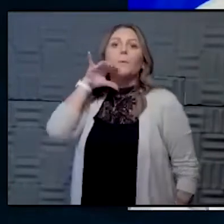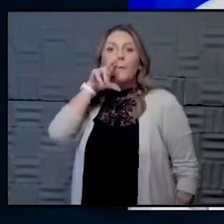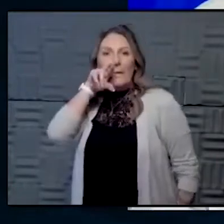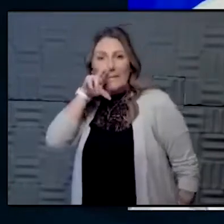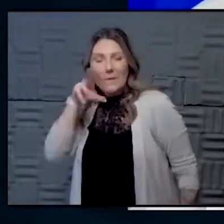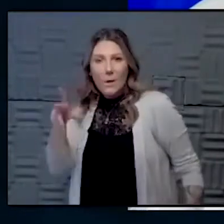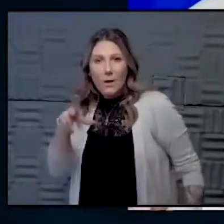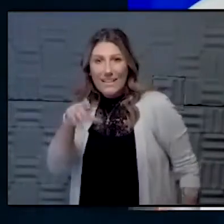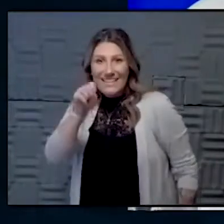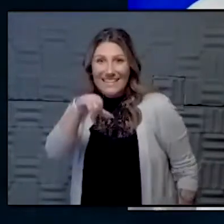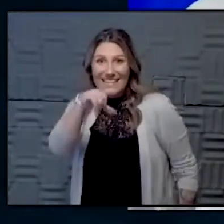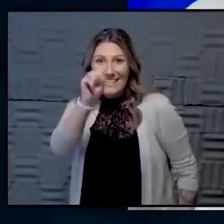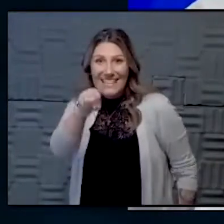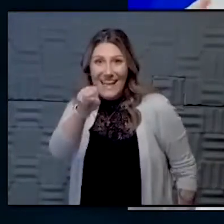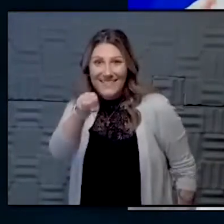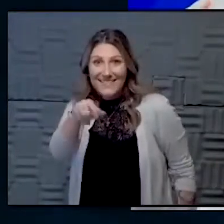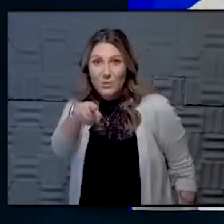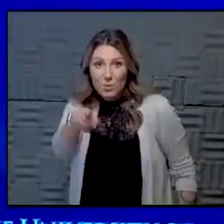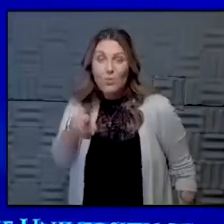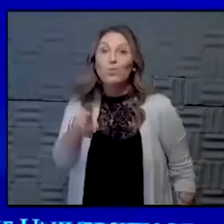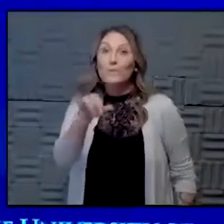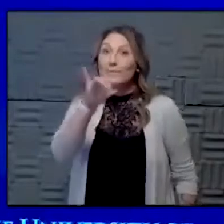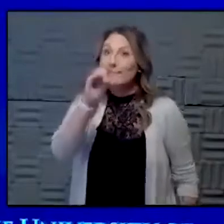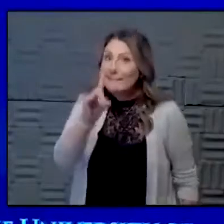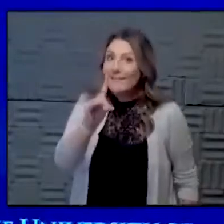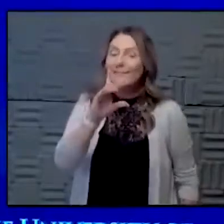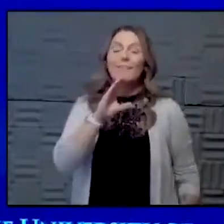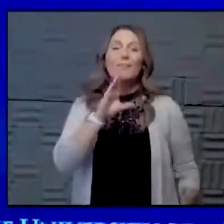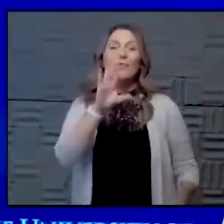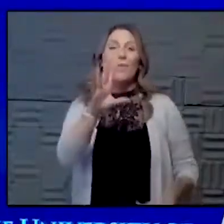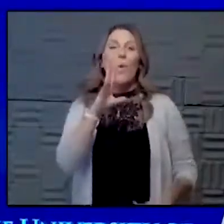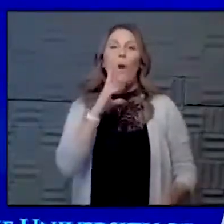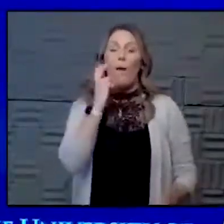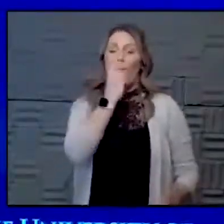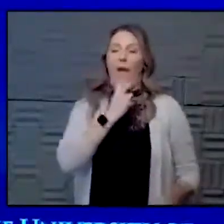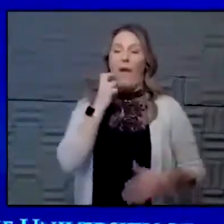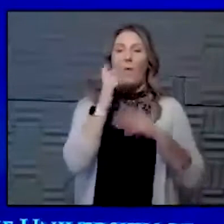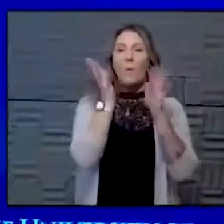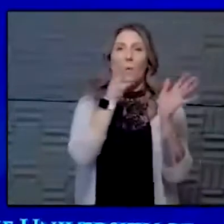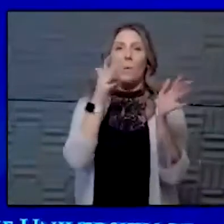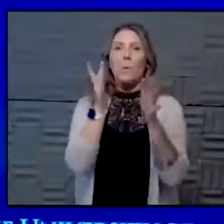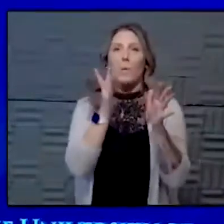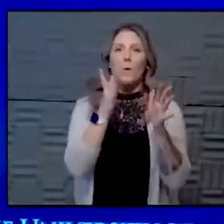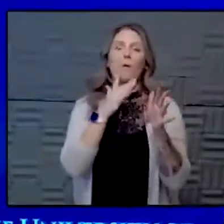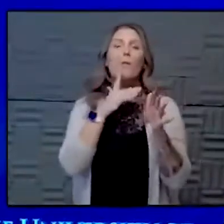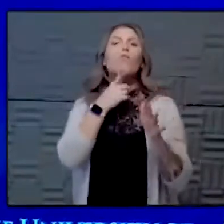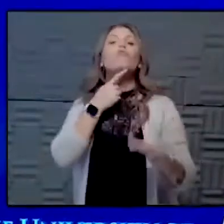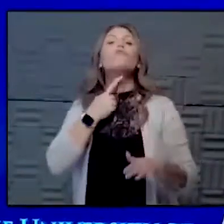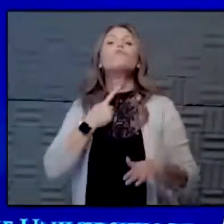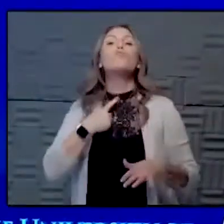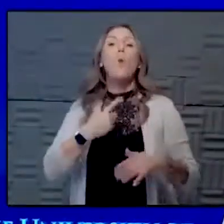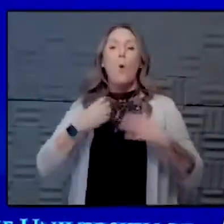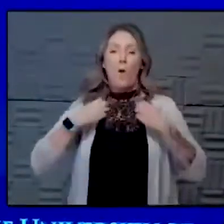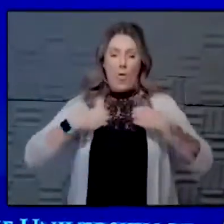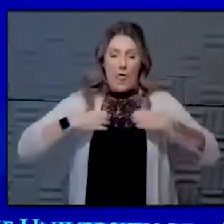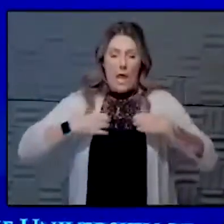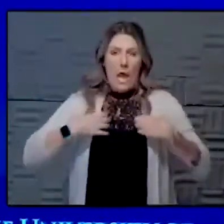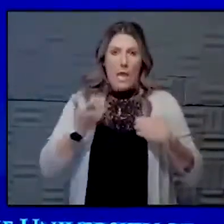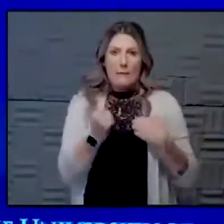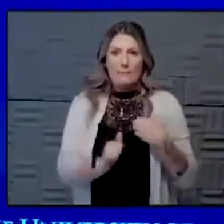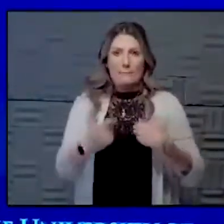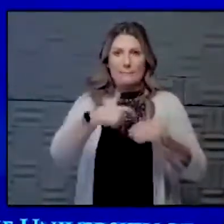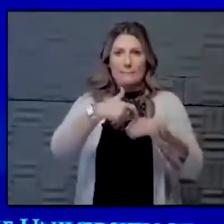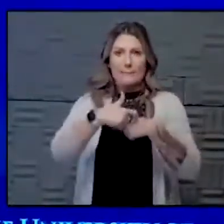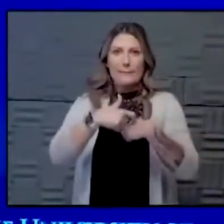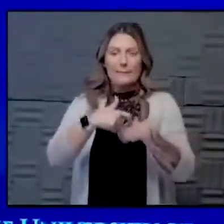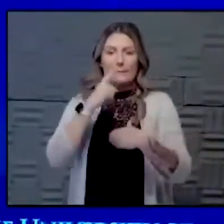Yes, you did. The dynamics of air movement in your mouth, throat, and lung is that anytime you introduce stuff into